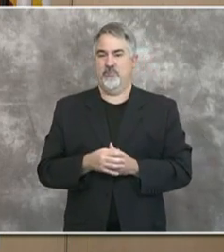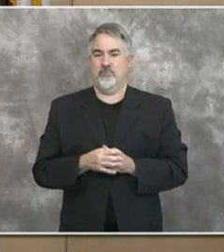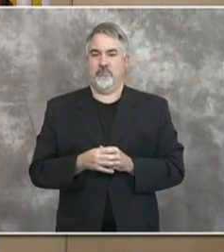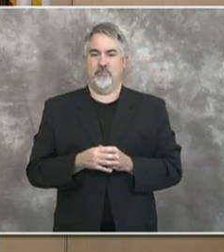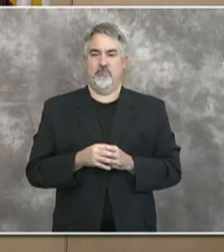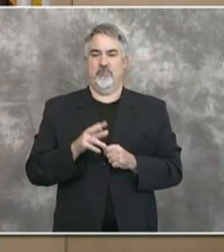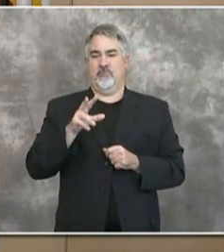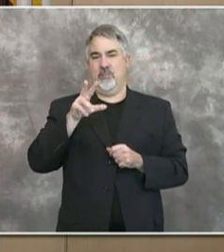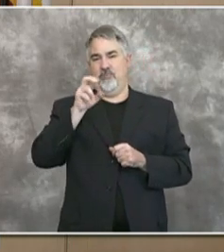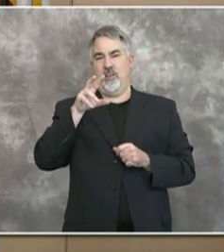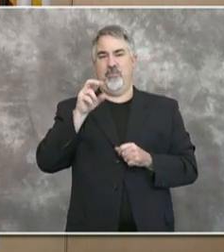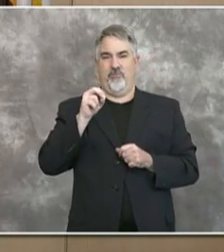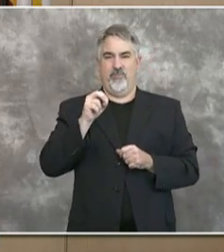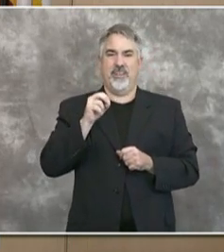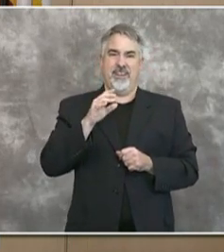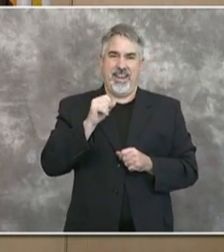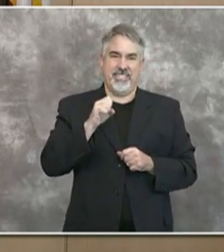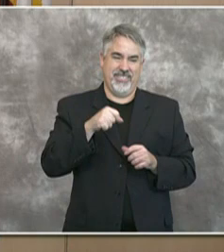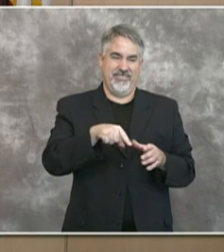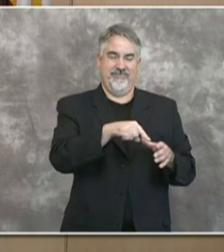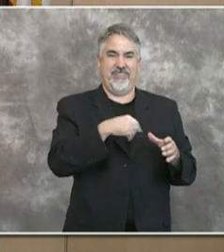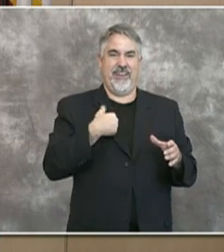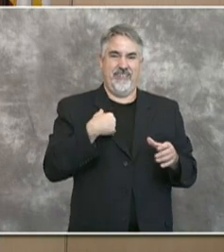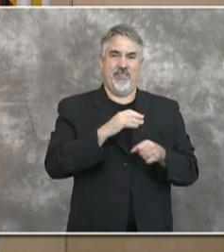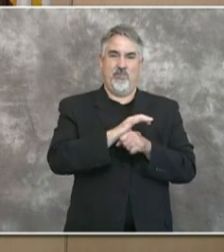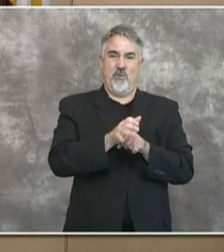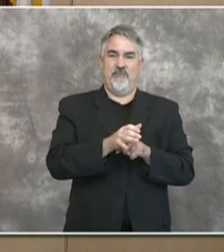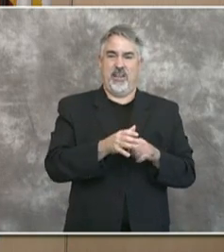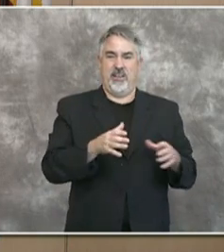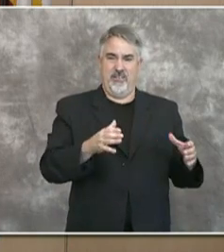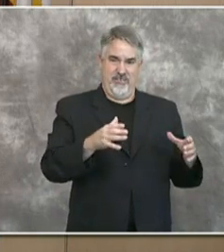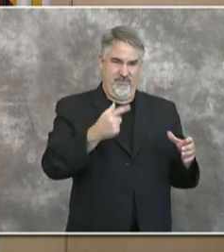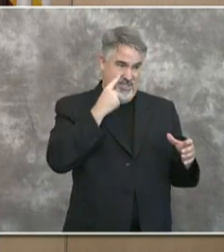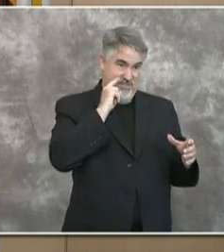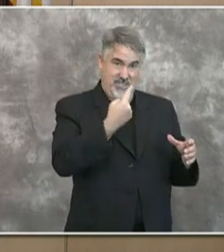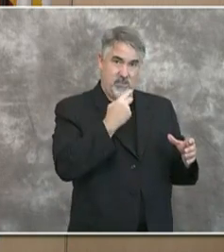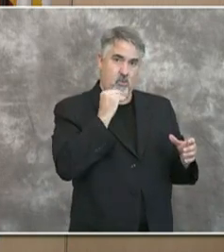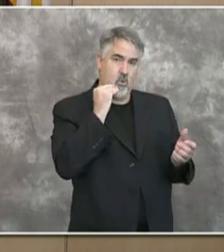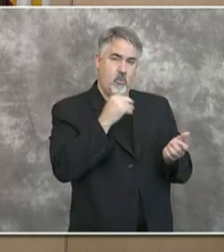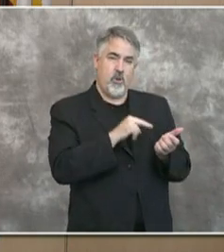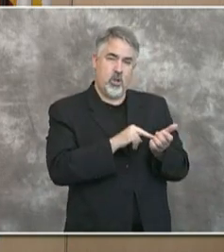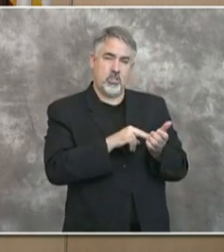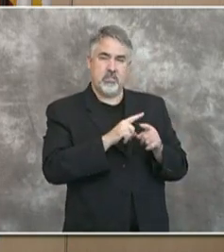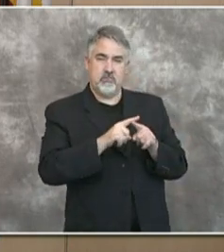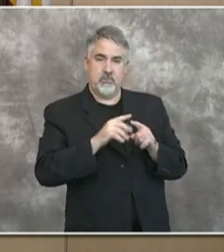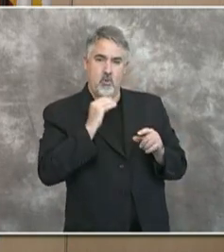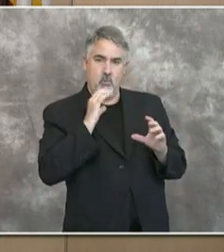330 cases, and the total number of outbreaks also represent